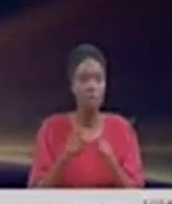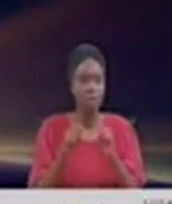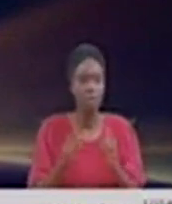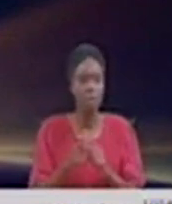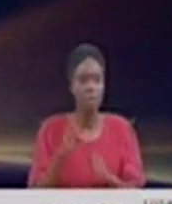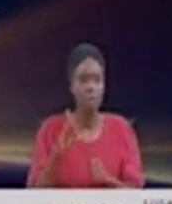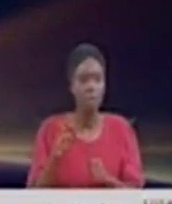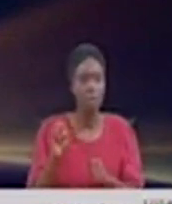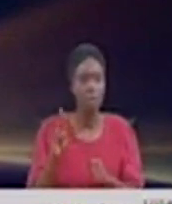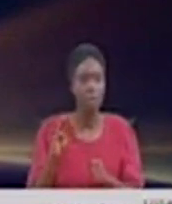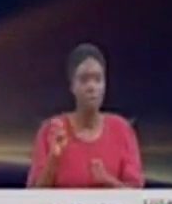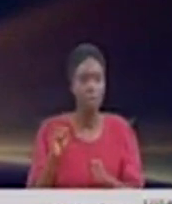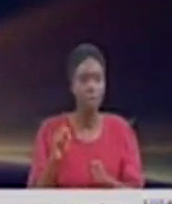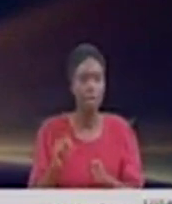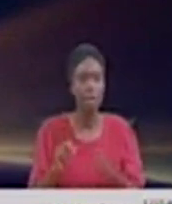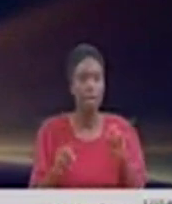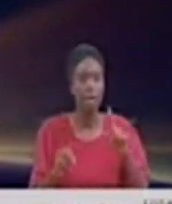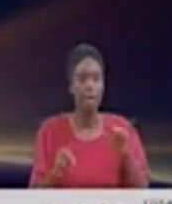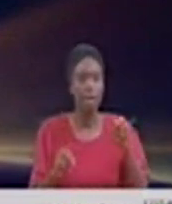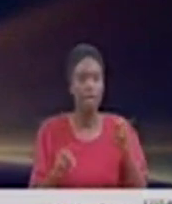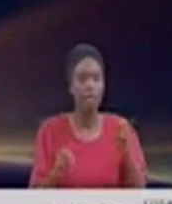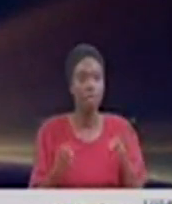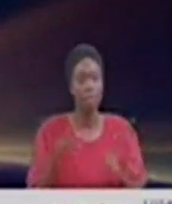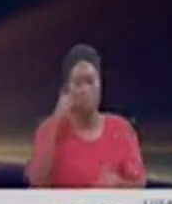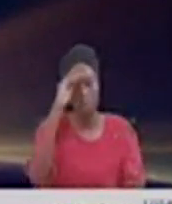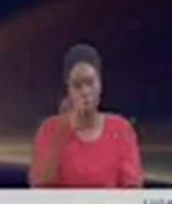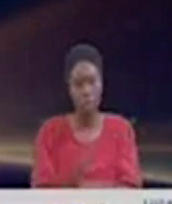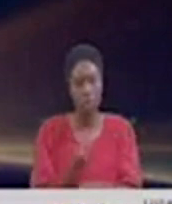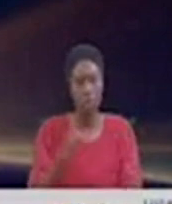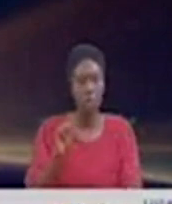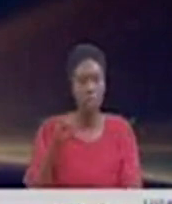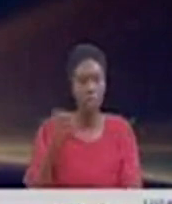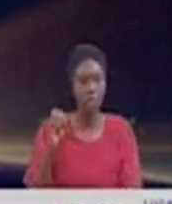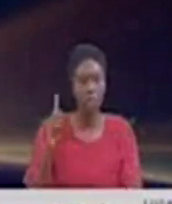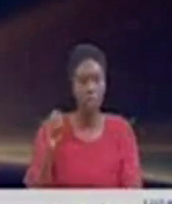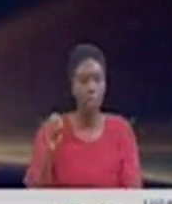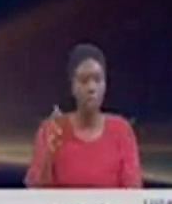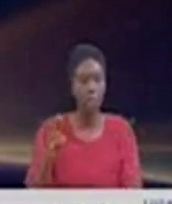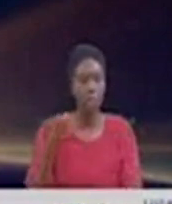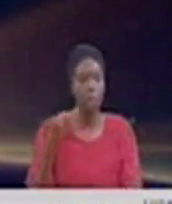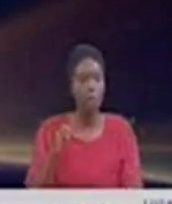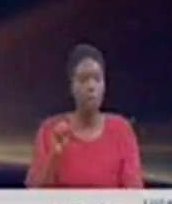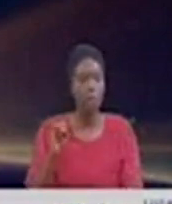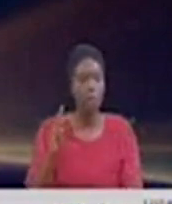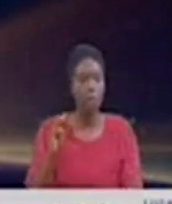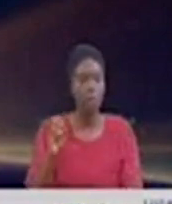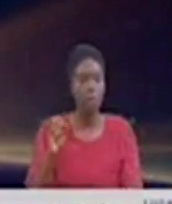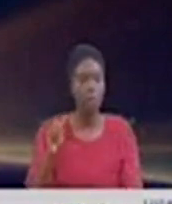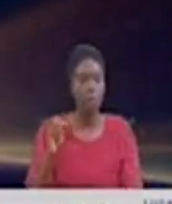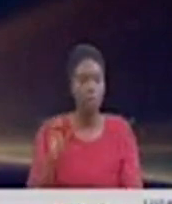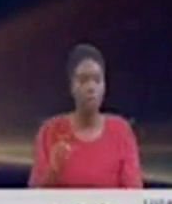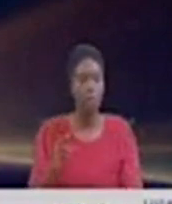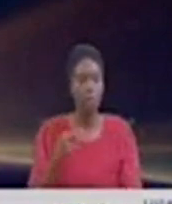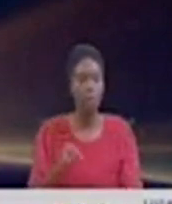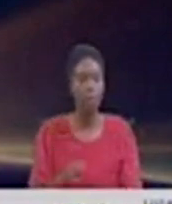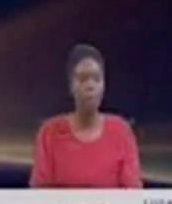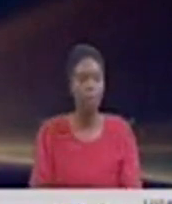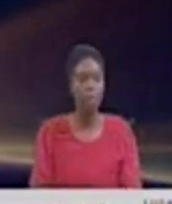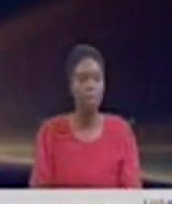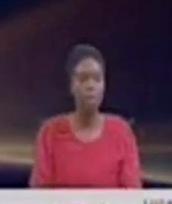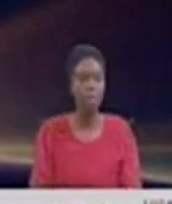Of the tribe of Reuben, Elizur the son of Shedeur. Of Simeon, Shelumiel the son of